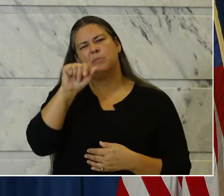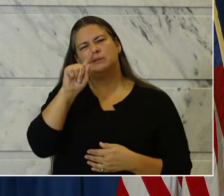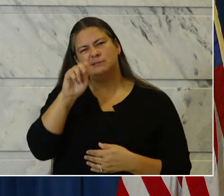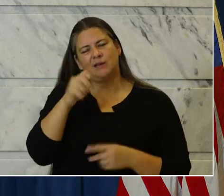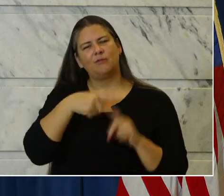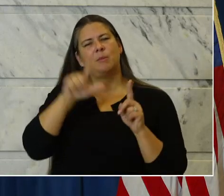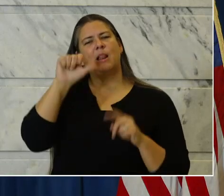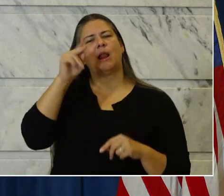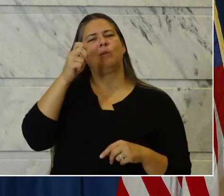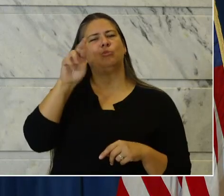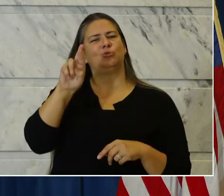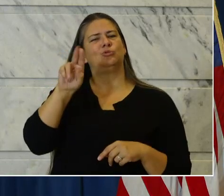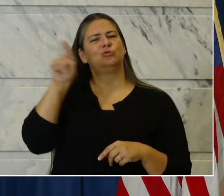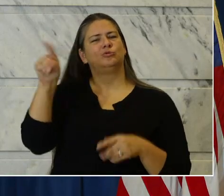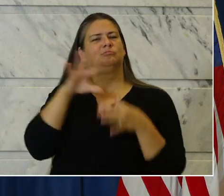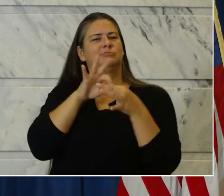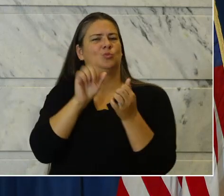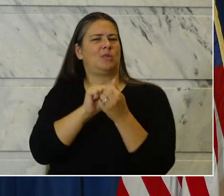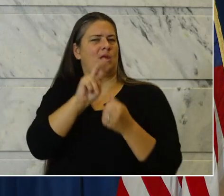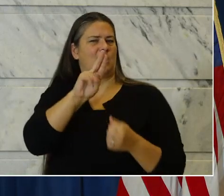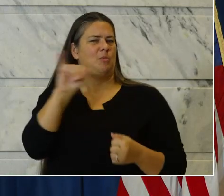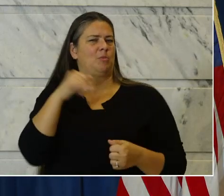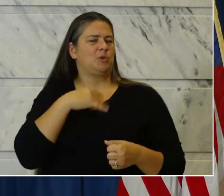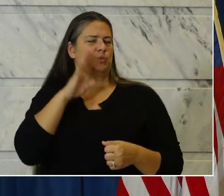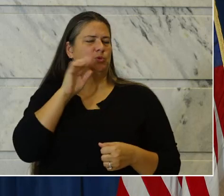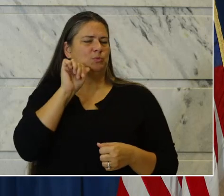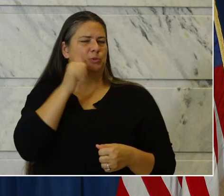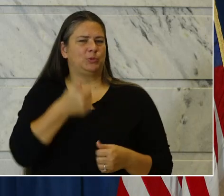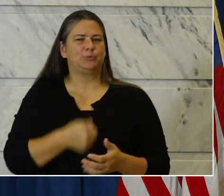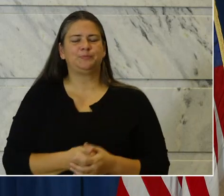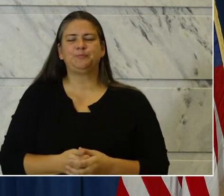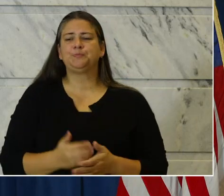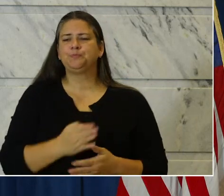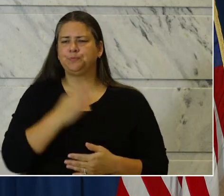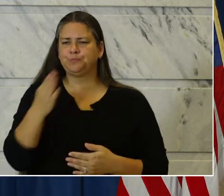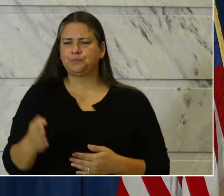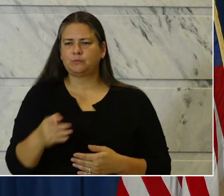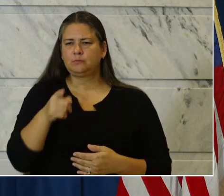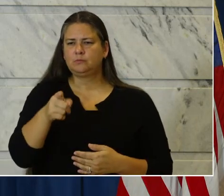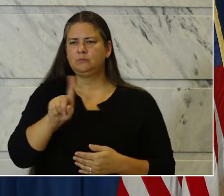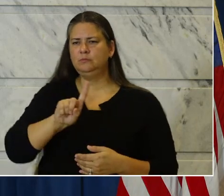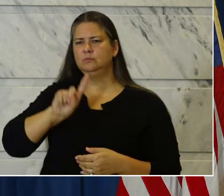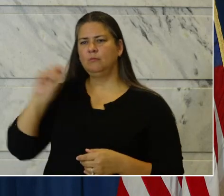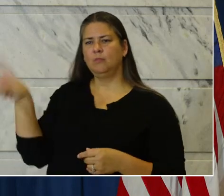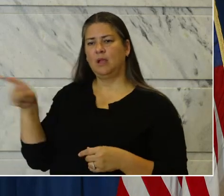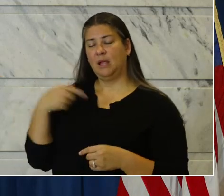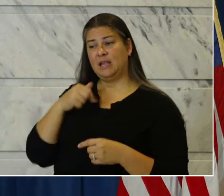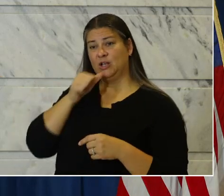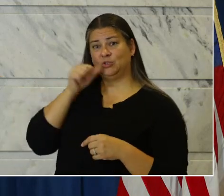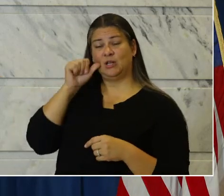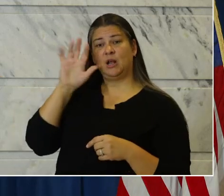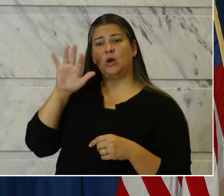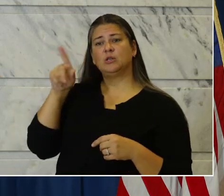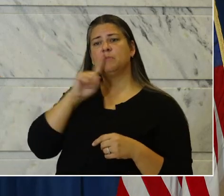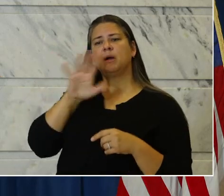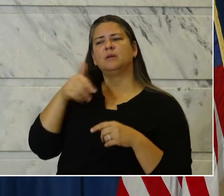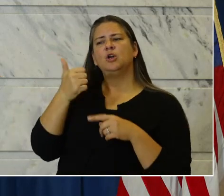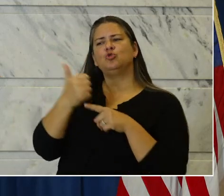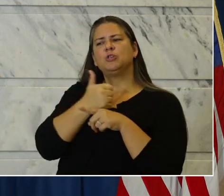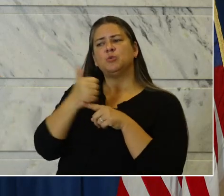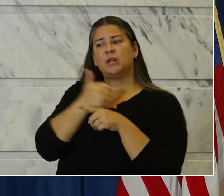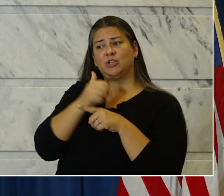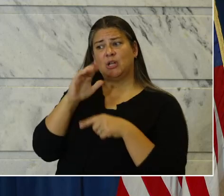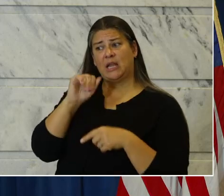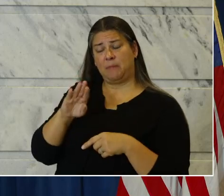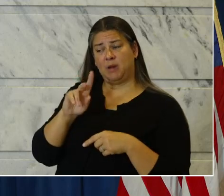Cabinet. Governor, I asked you yesterday about the transportation cabinet and the You did. driver's license station. You said you were going to check on that.